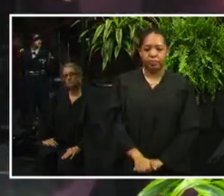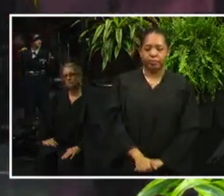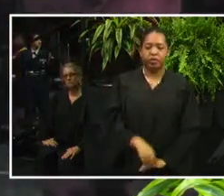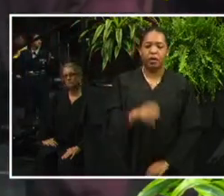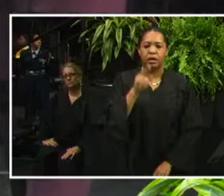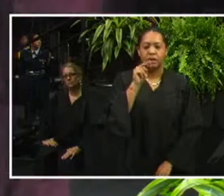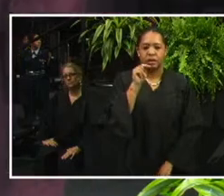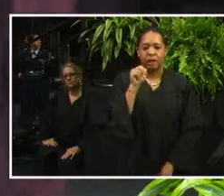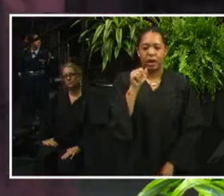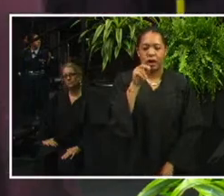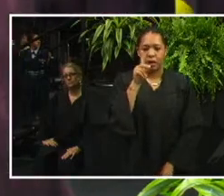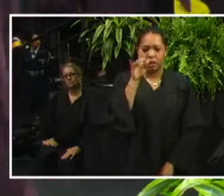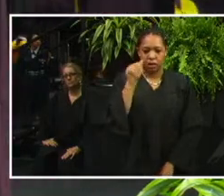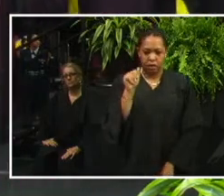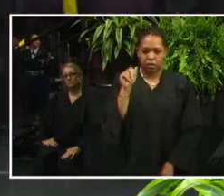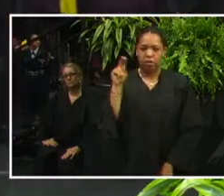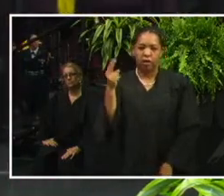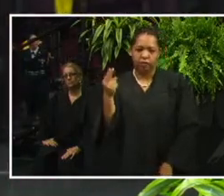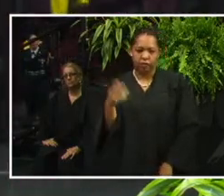Nadia Morgan Hubbard.